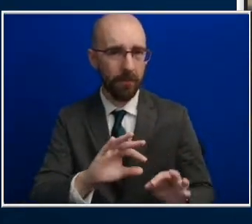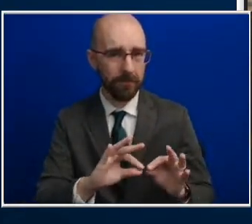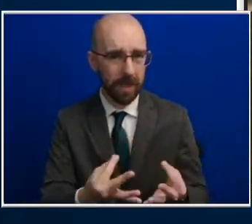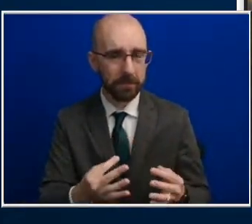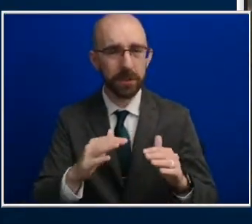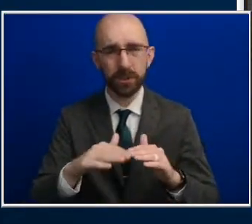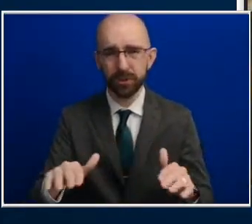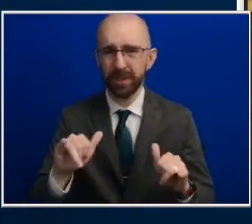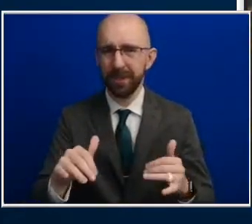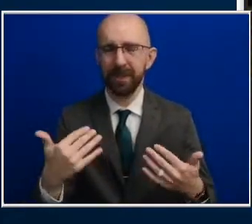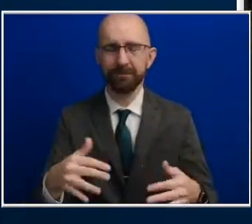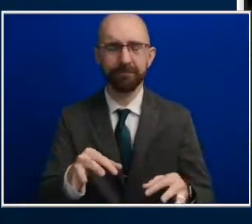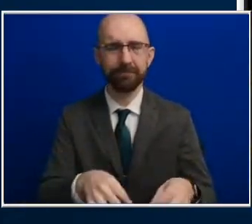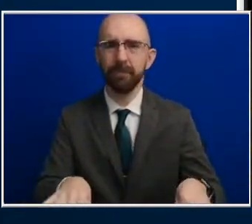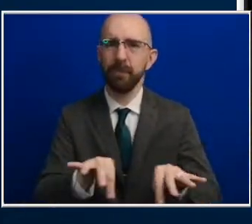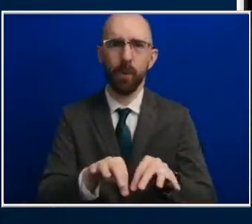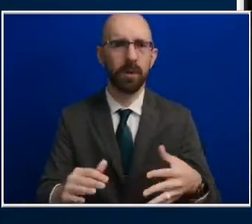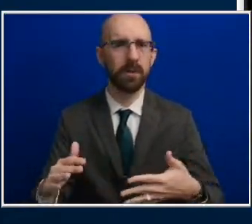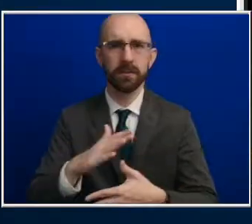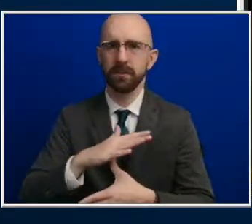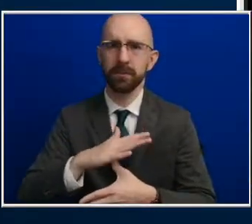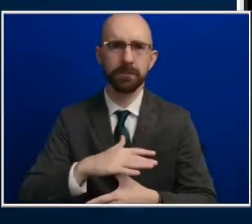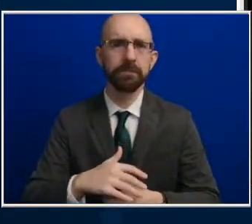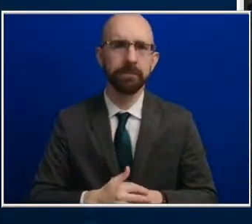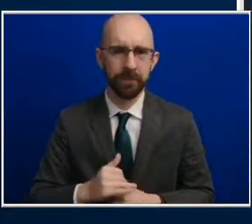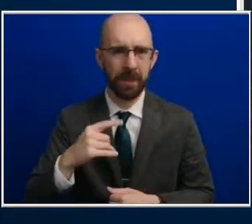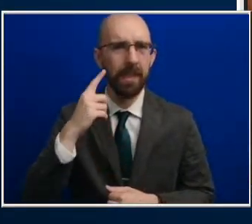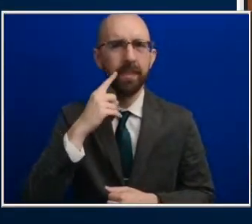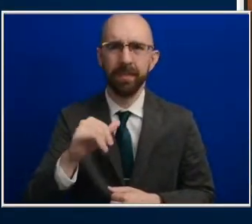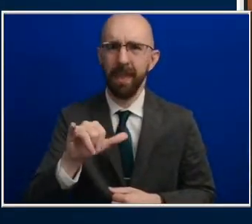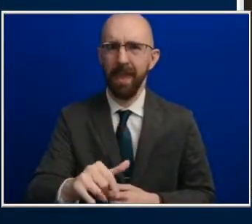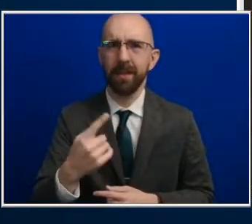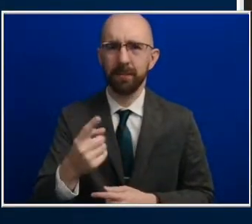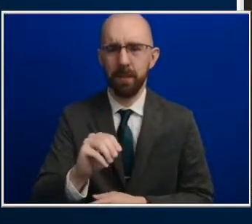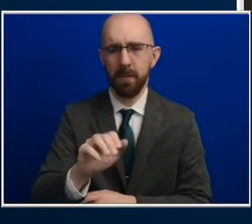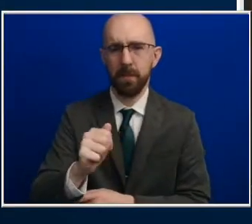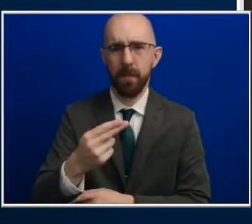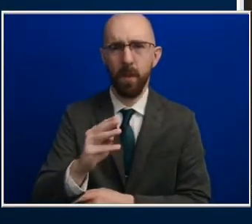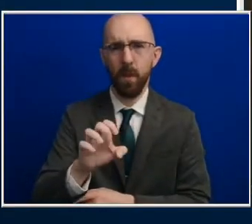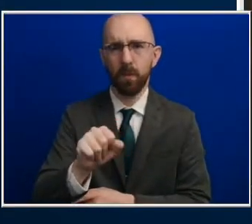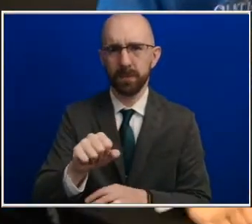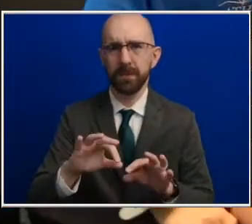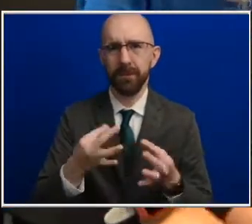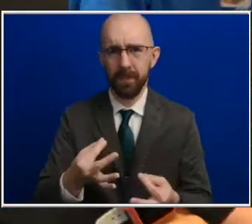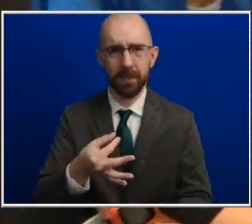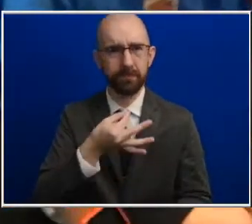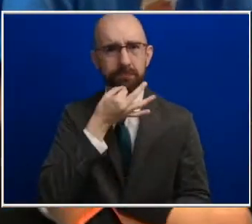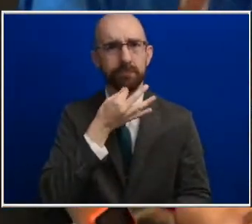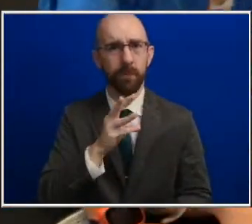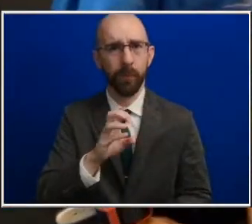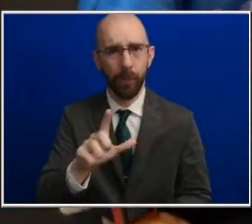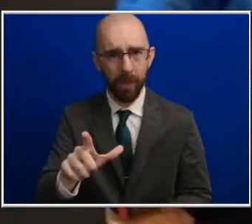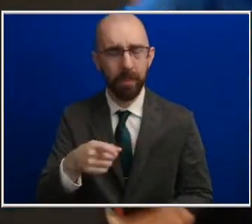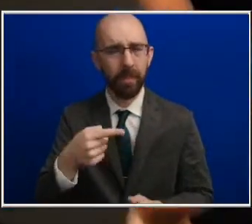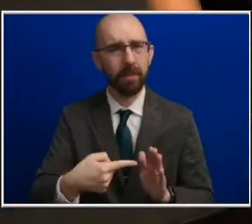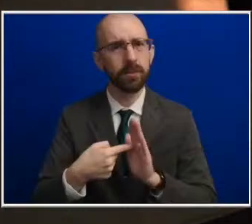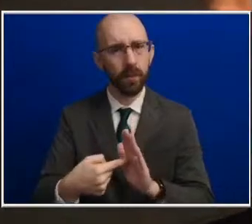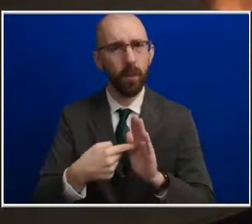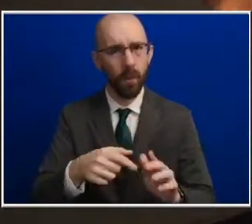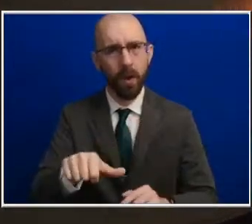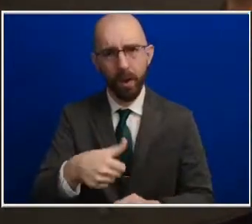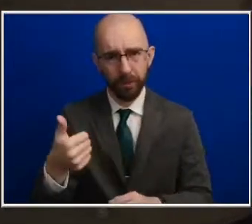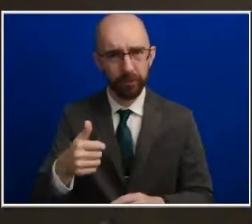most important. And I think that is something that the Mahomes family does really well and shows others that by